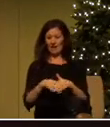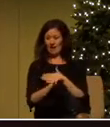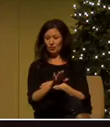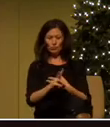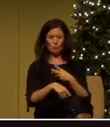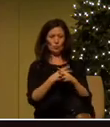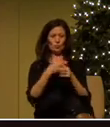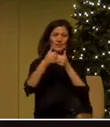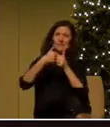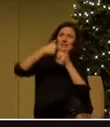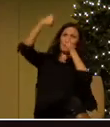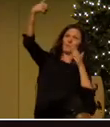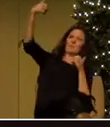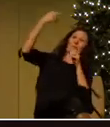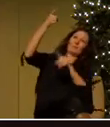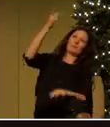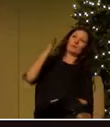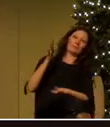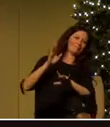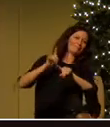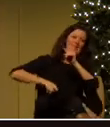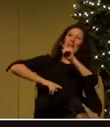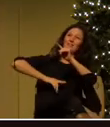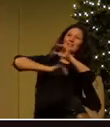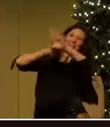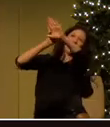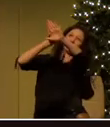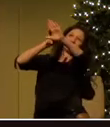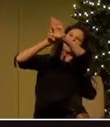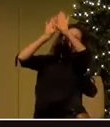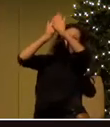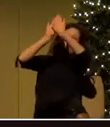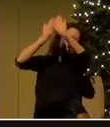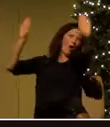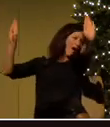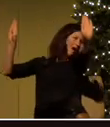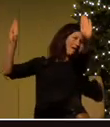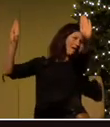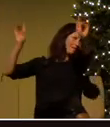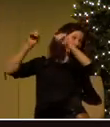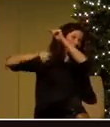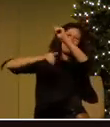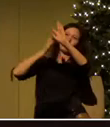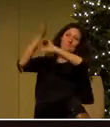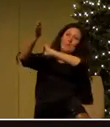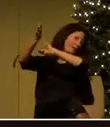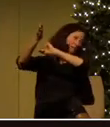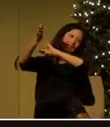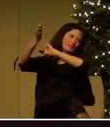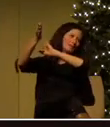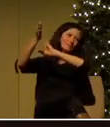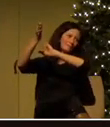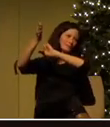separated us from God so that we could not get to him. It's like a wall in between that you can't get past.